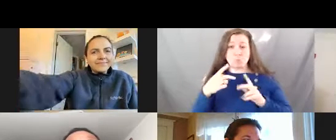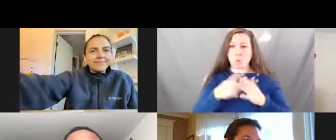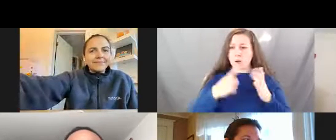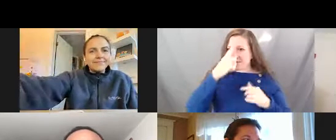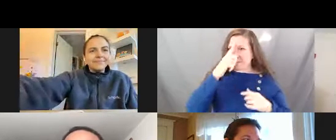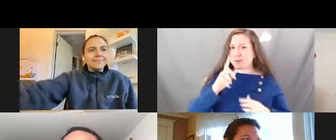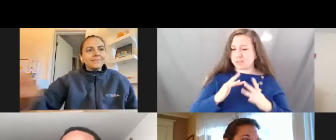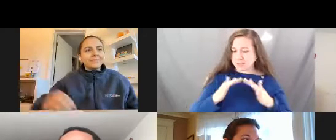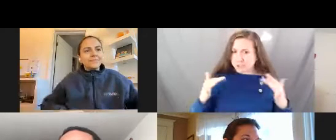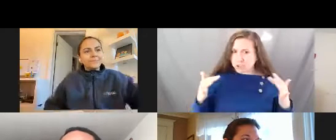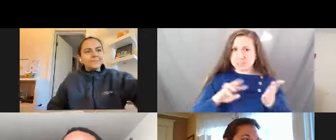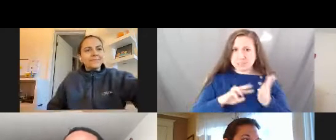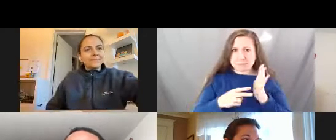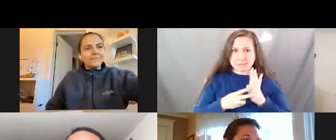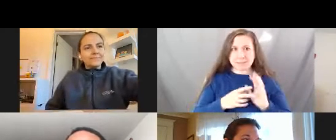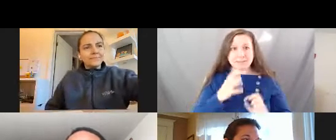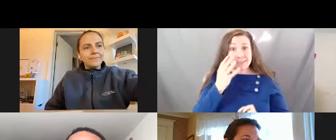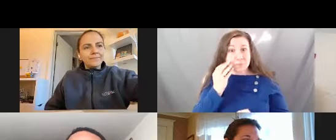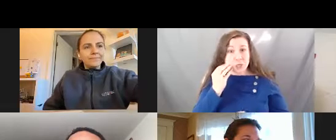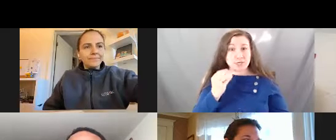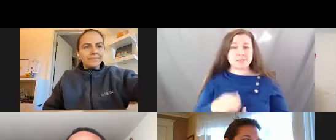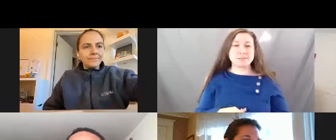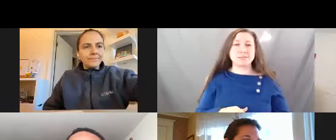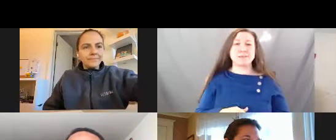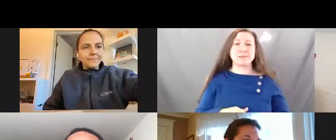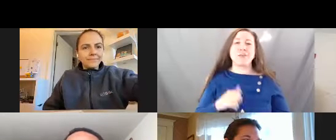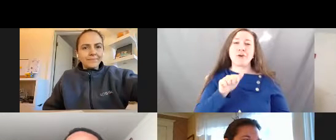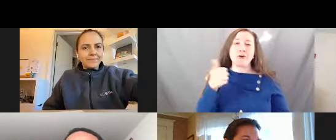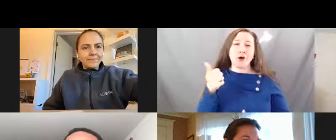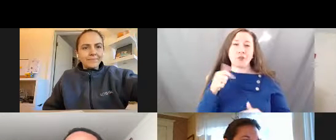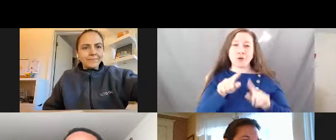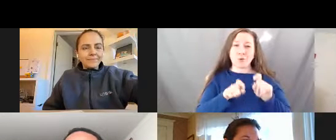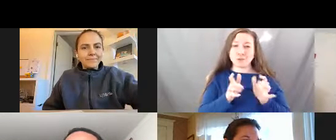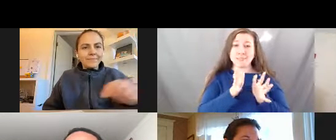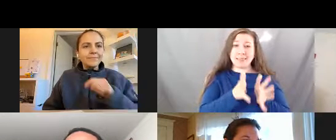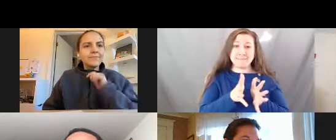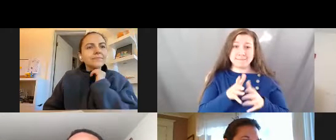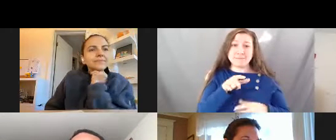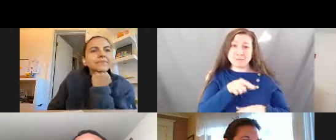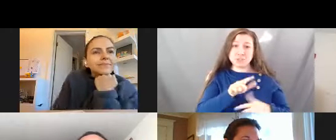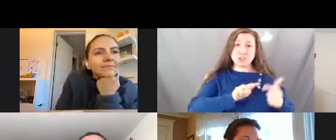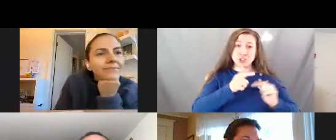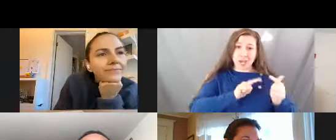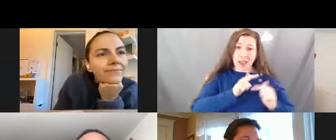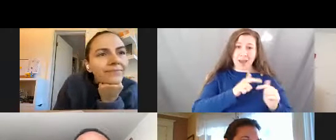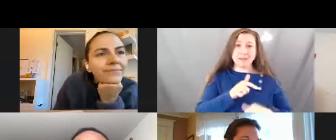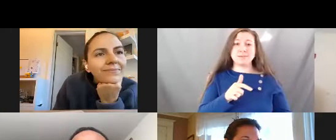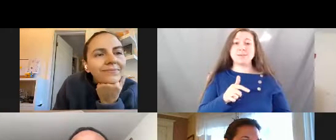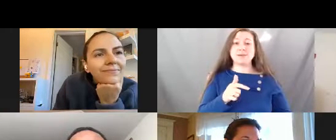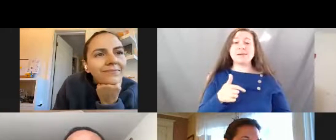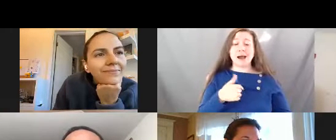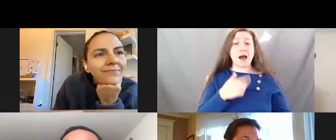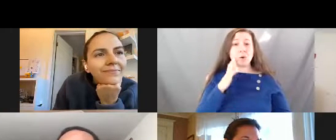this experience of diversity. There are some questions left, so what I'll try to do is I'll send those to